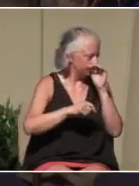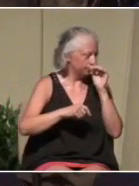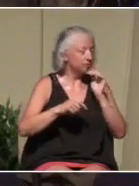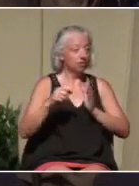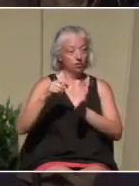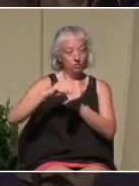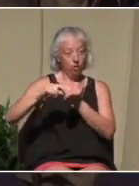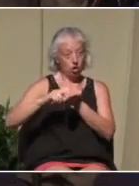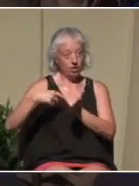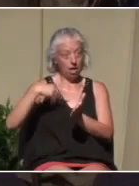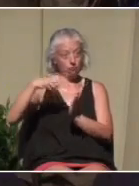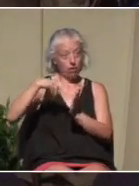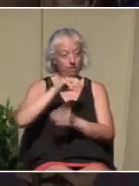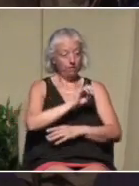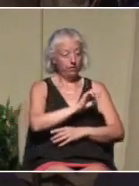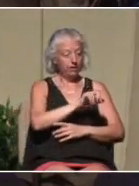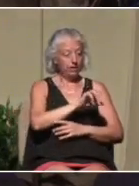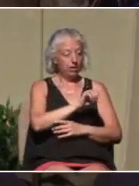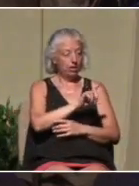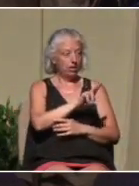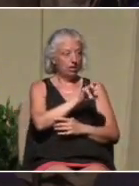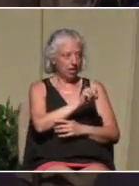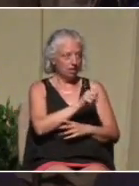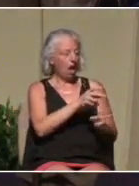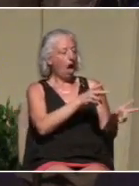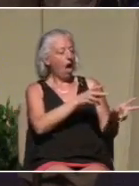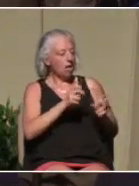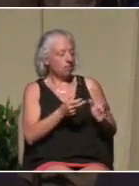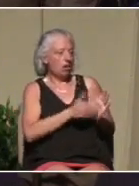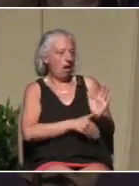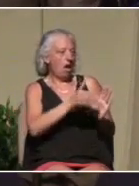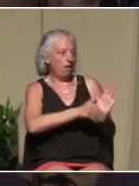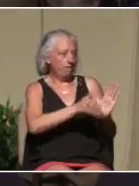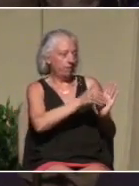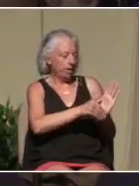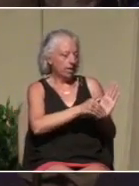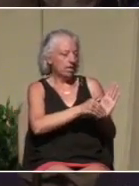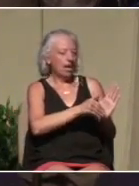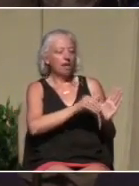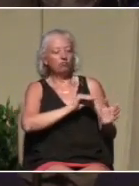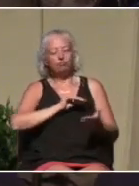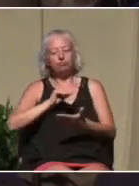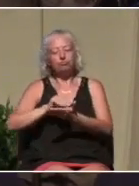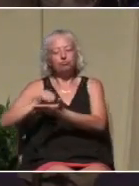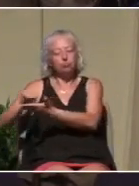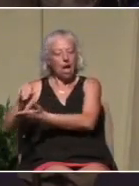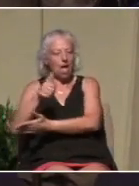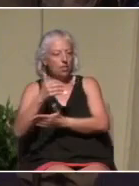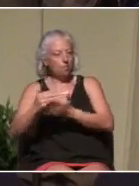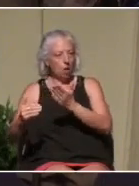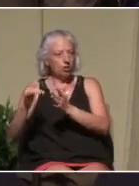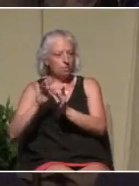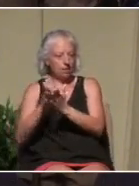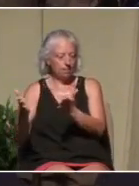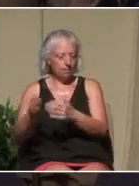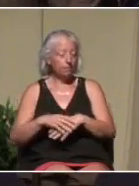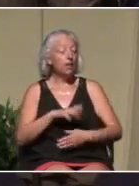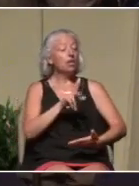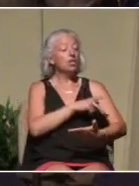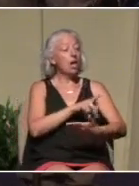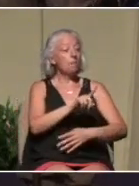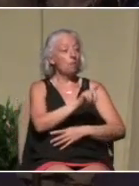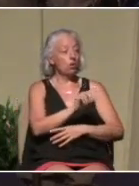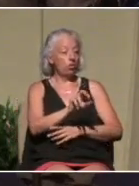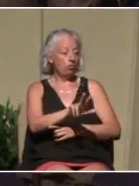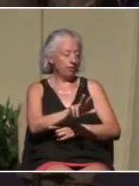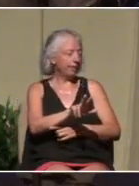to you from Exodus 34 is often quoted and expounded in other parts of Scripture? Well, Psalm 103, a